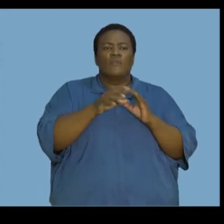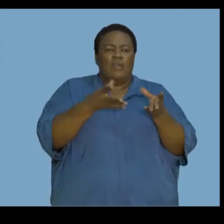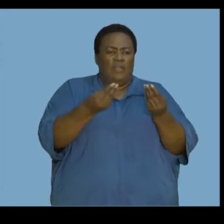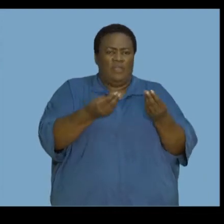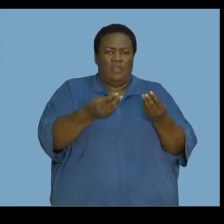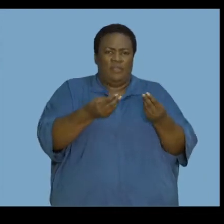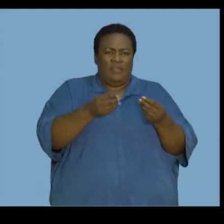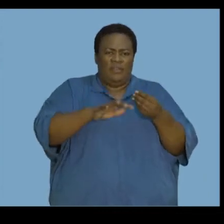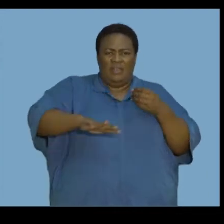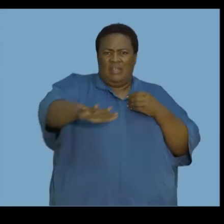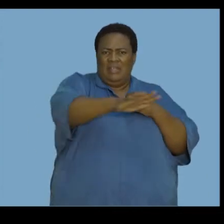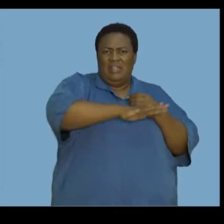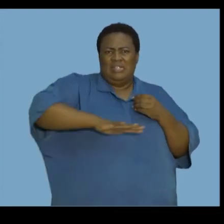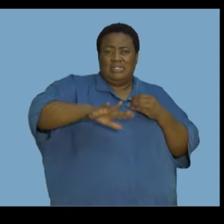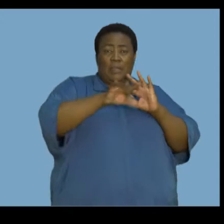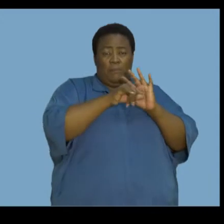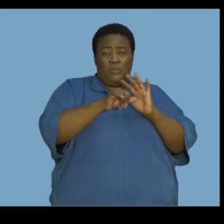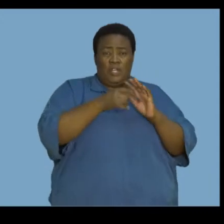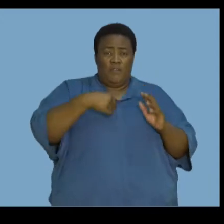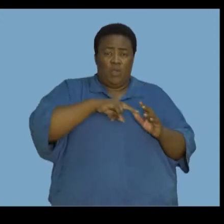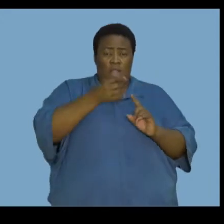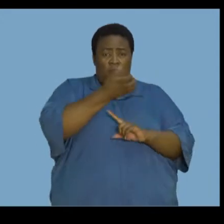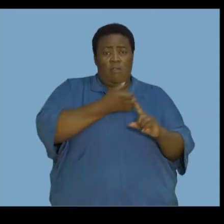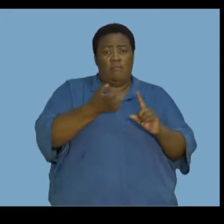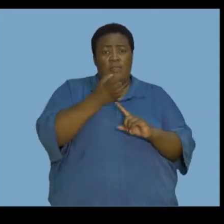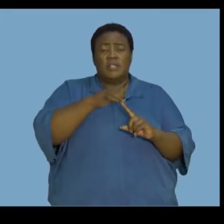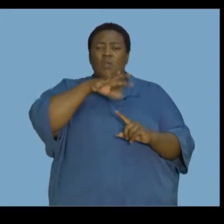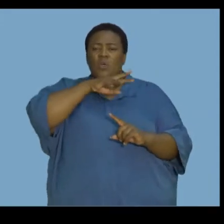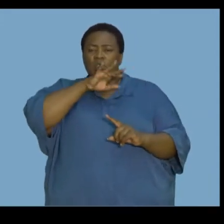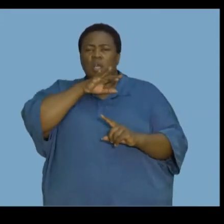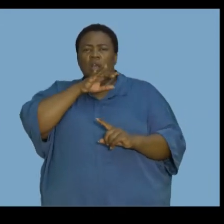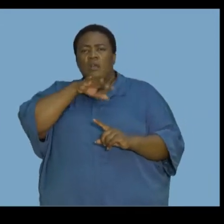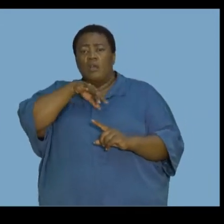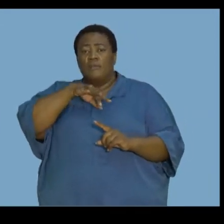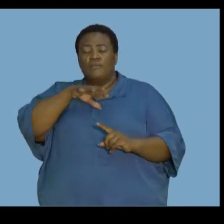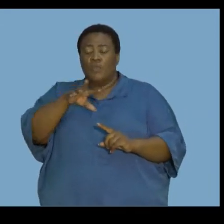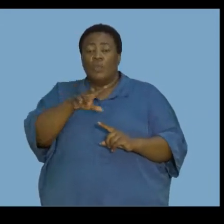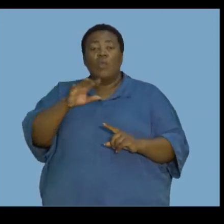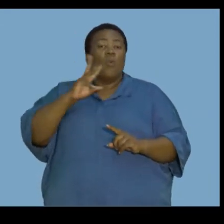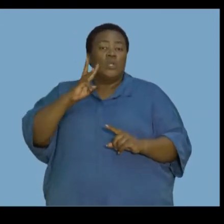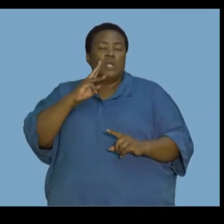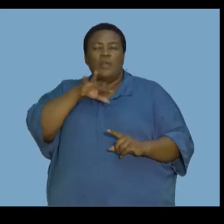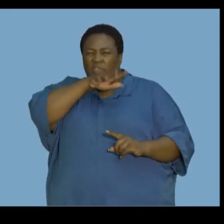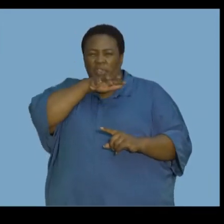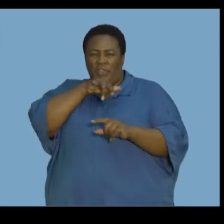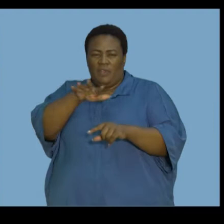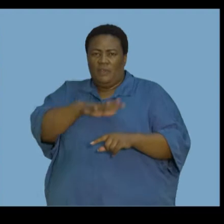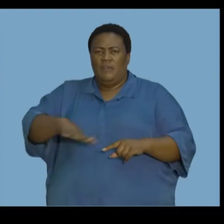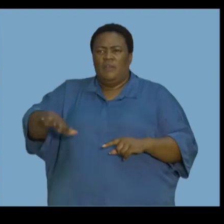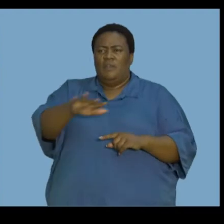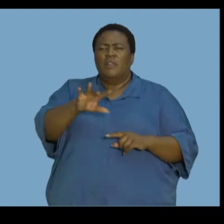and important to our environment. In terms of the impact of water pollution, what is irrigation and how water is being used